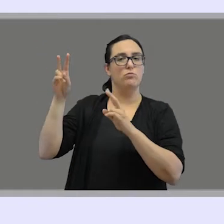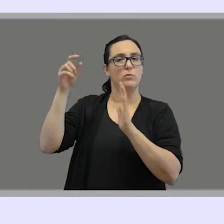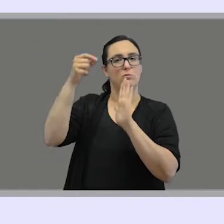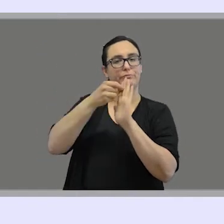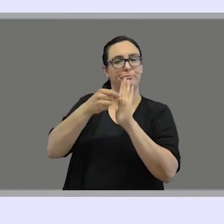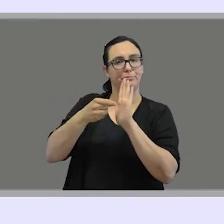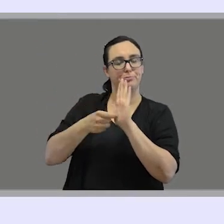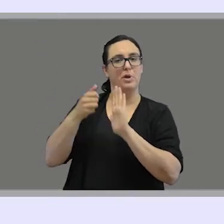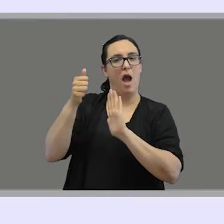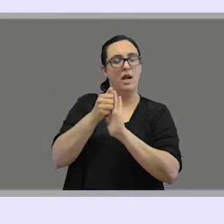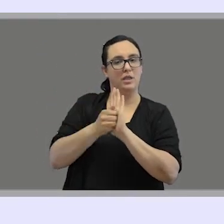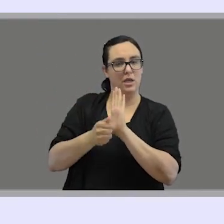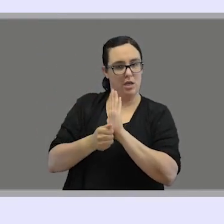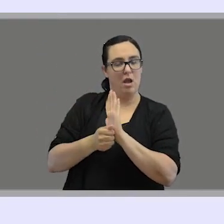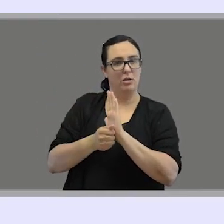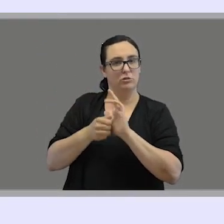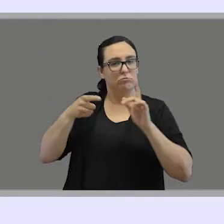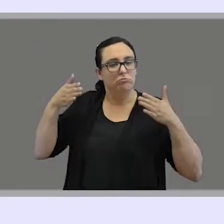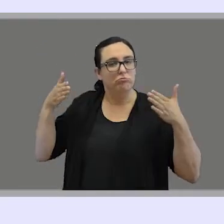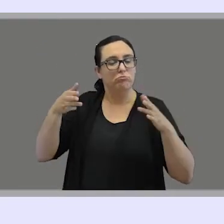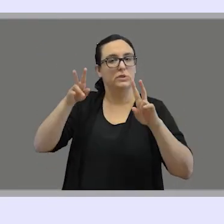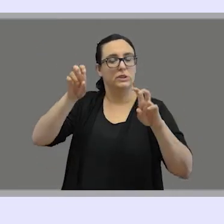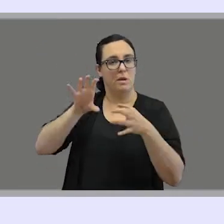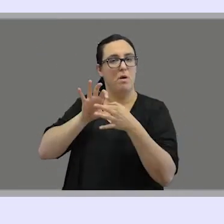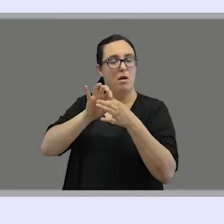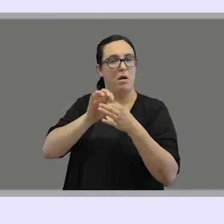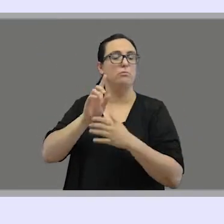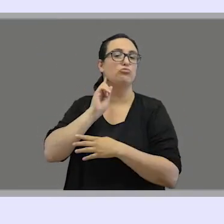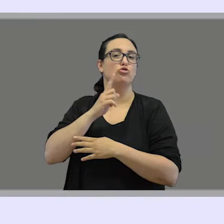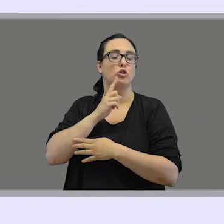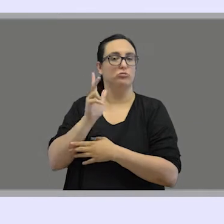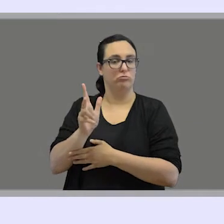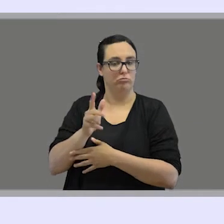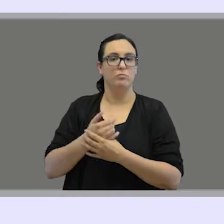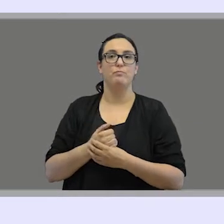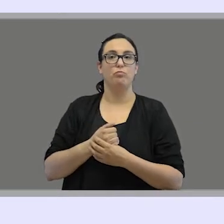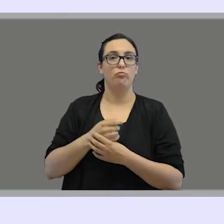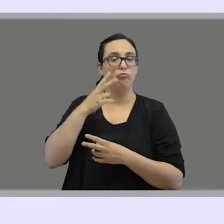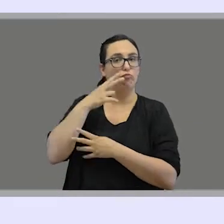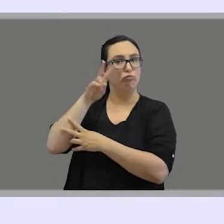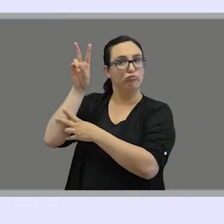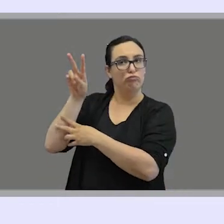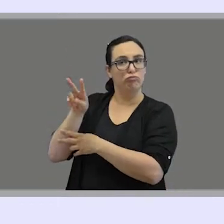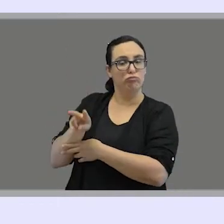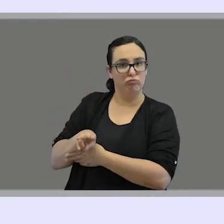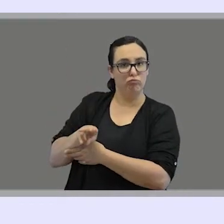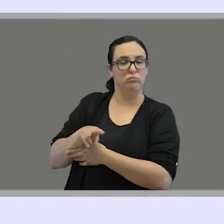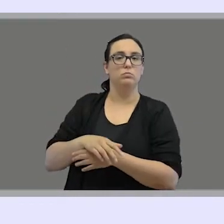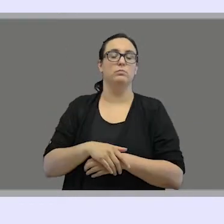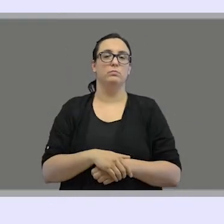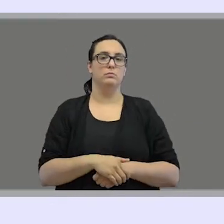that specifically tackle this topic. You can read through them.